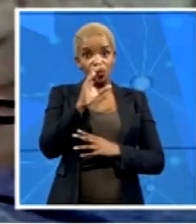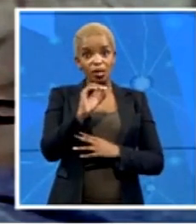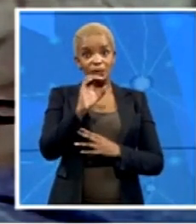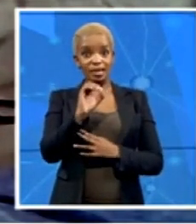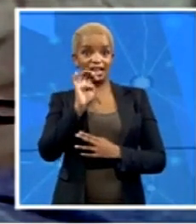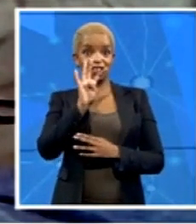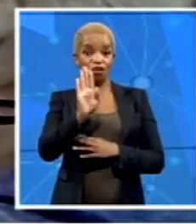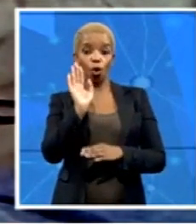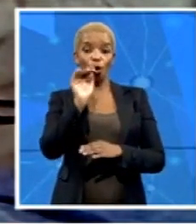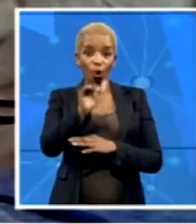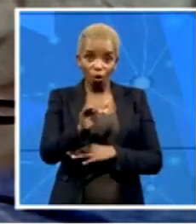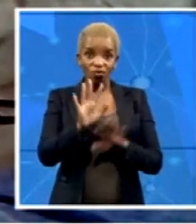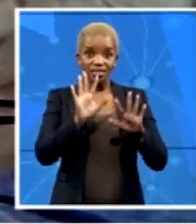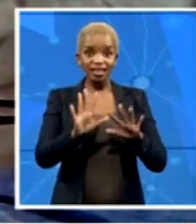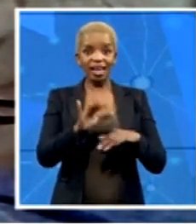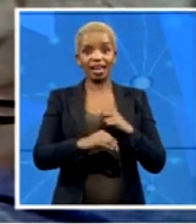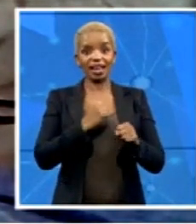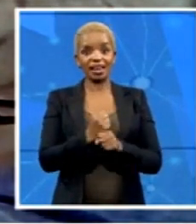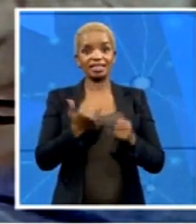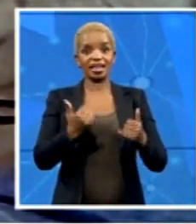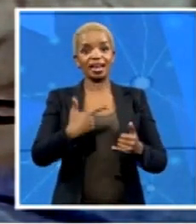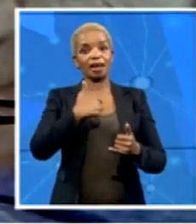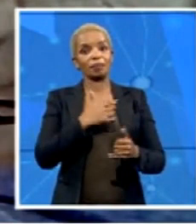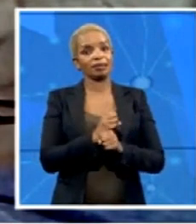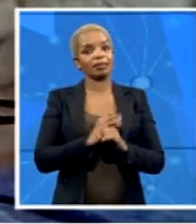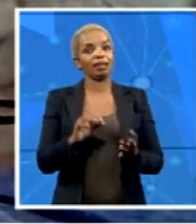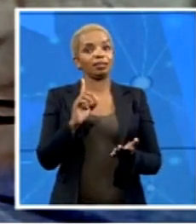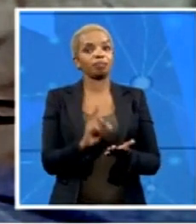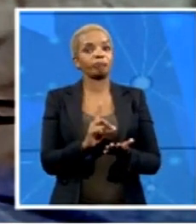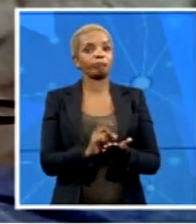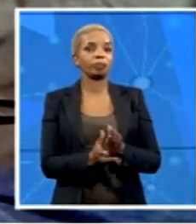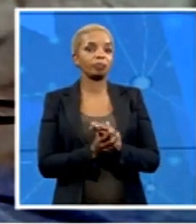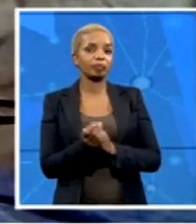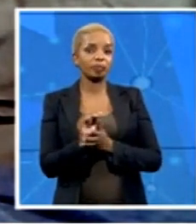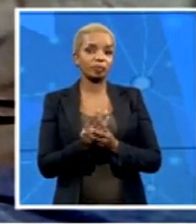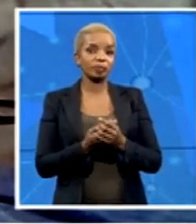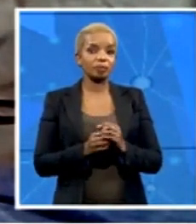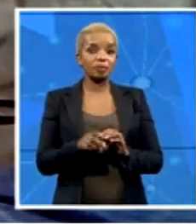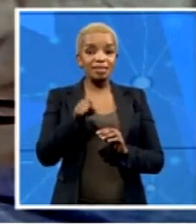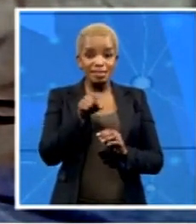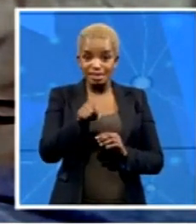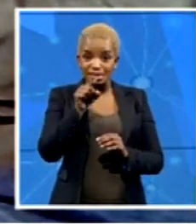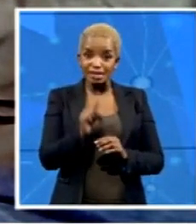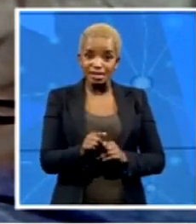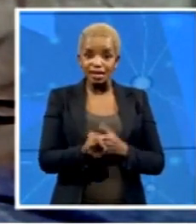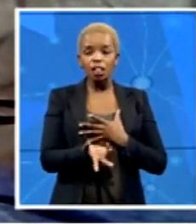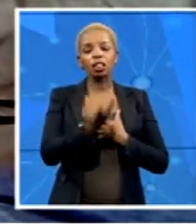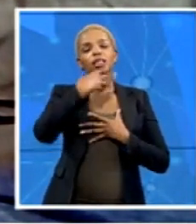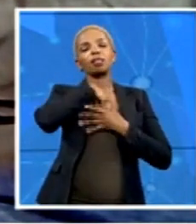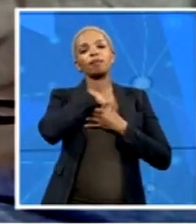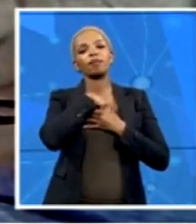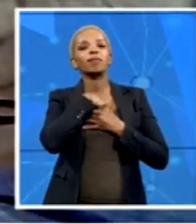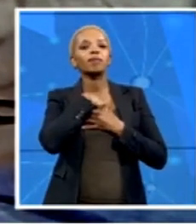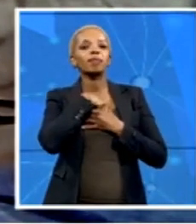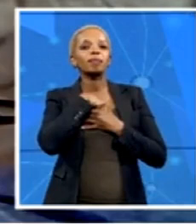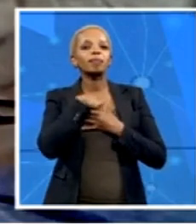And sanitation has been such a huge part of my life. I've always been so aware of it, and